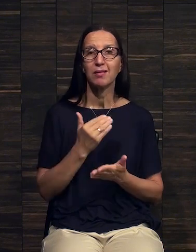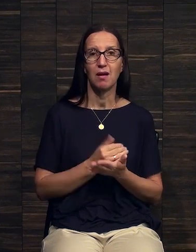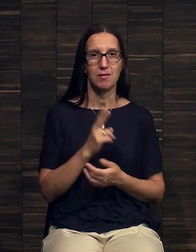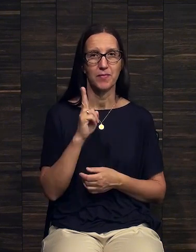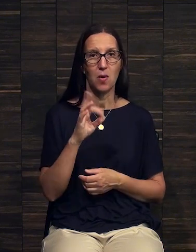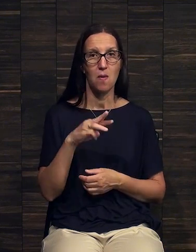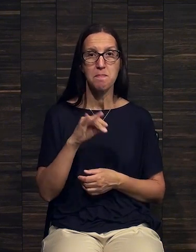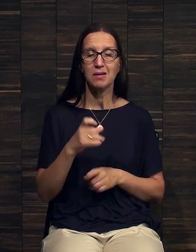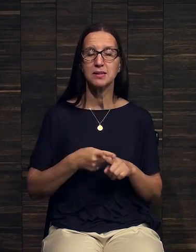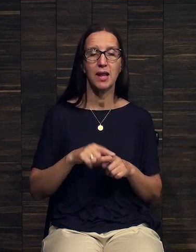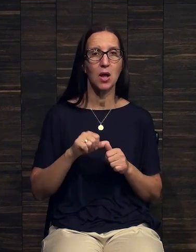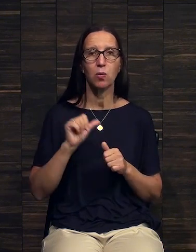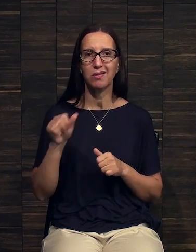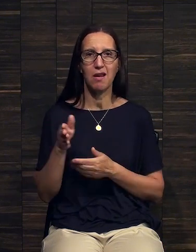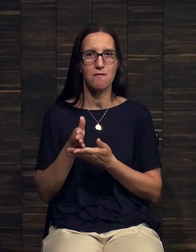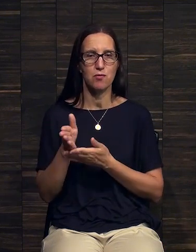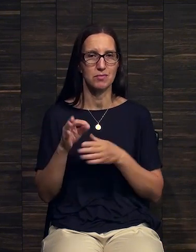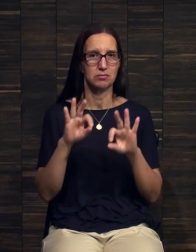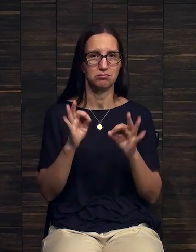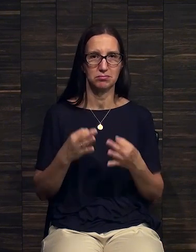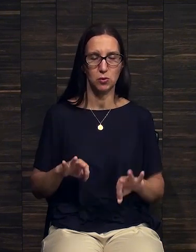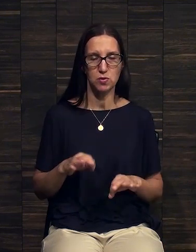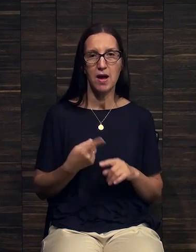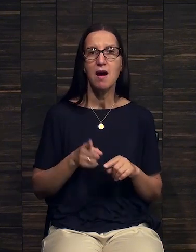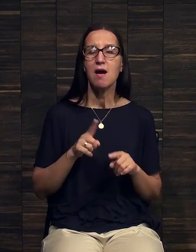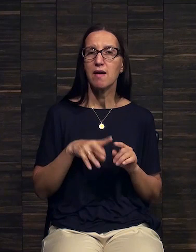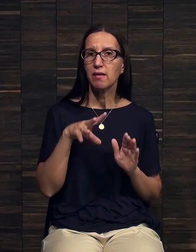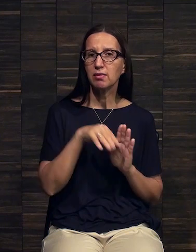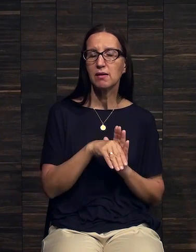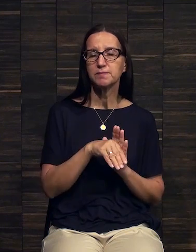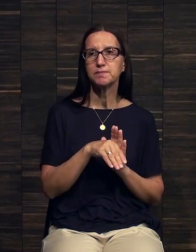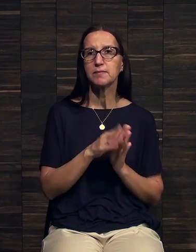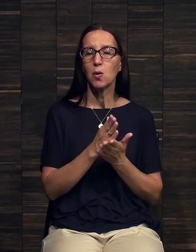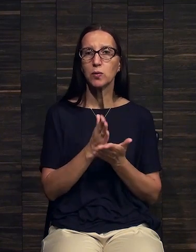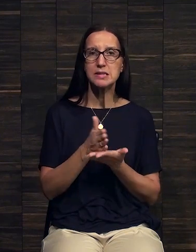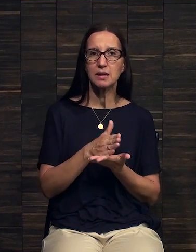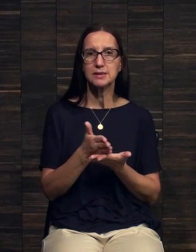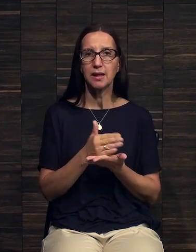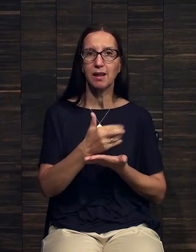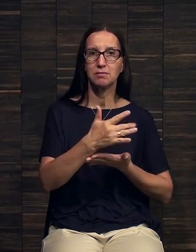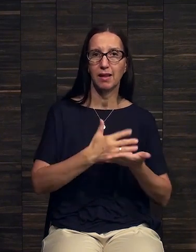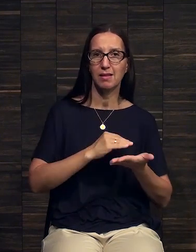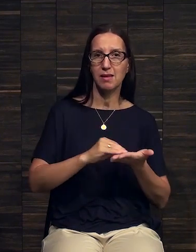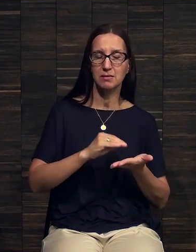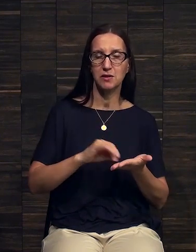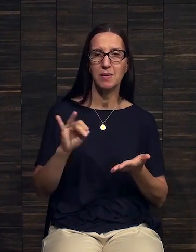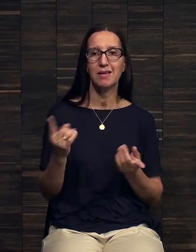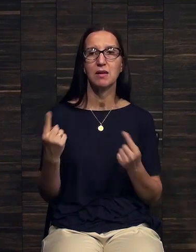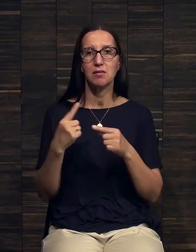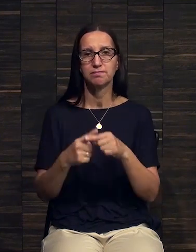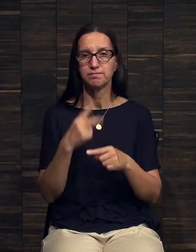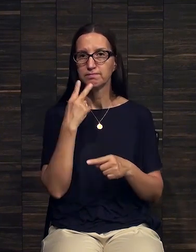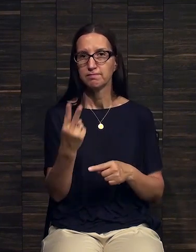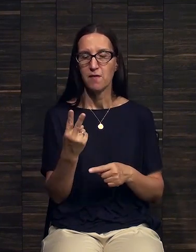Comics. This is an individual form of art. It falls into a very interesting border